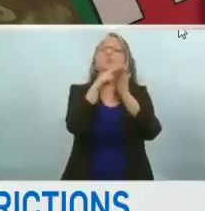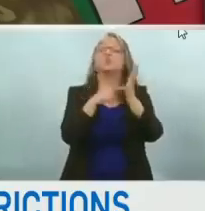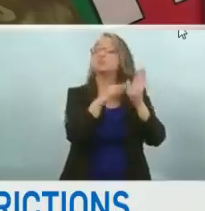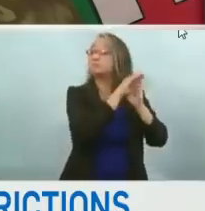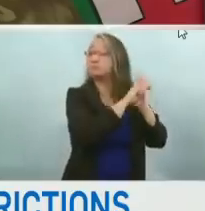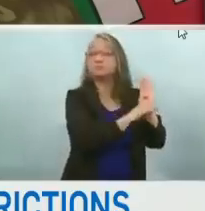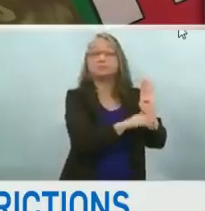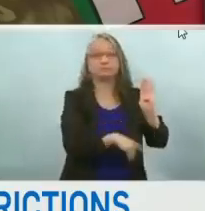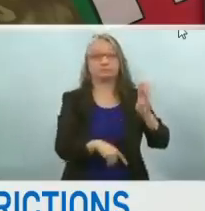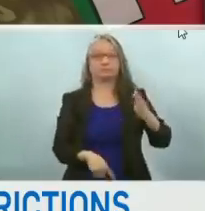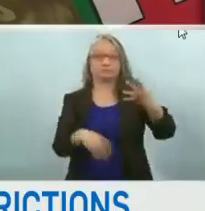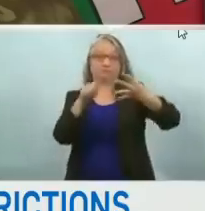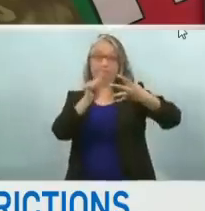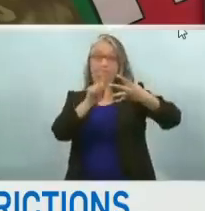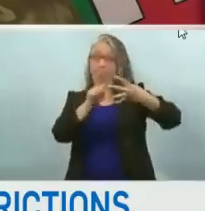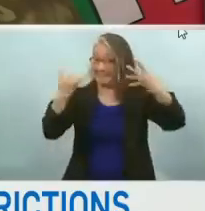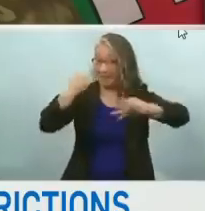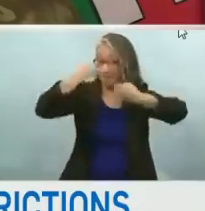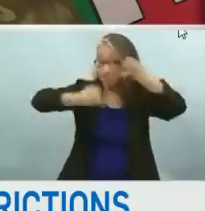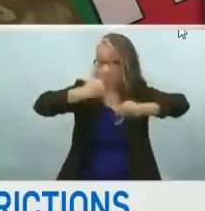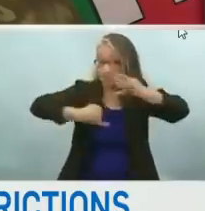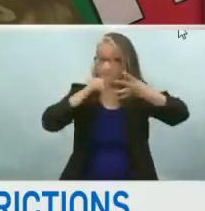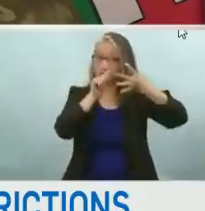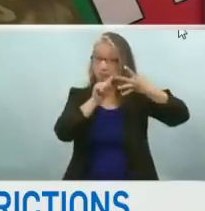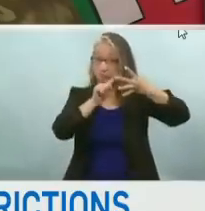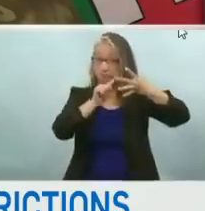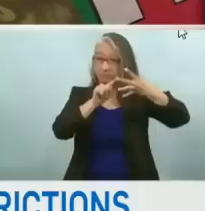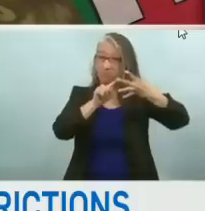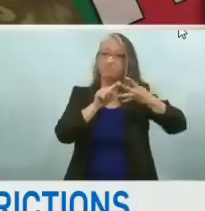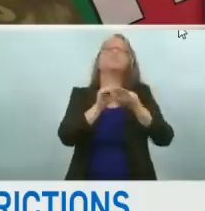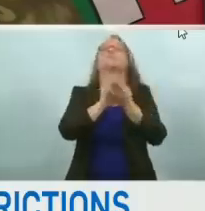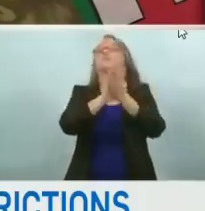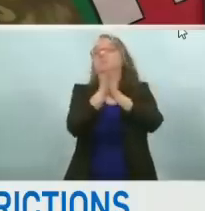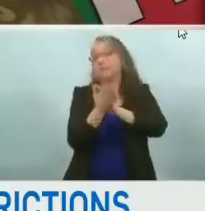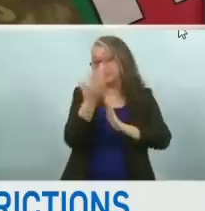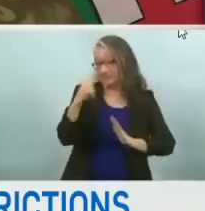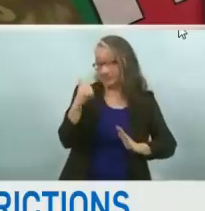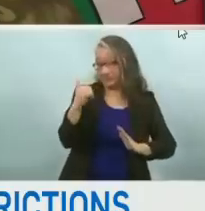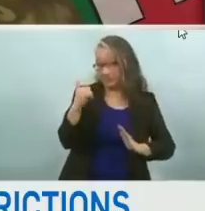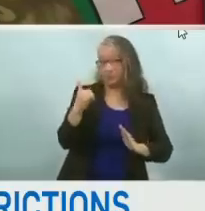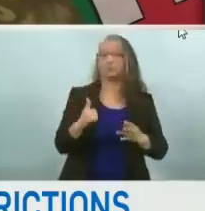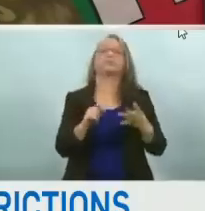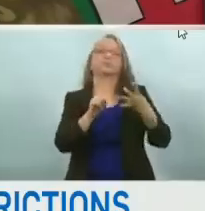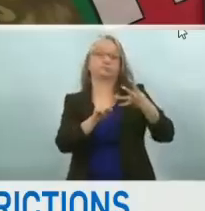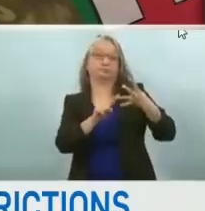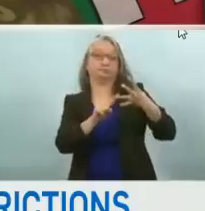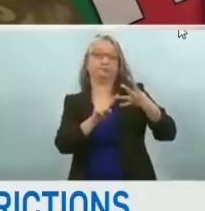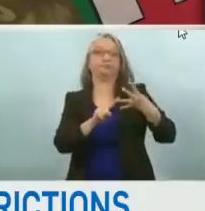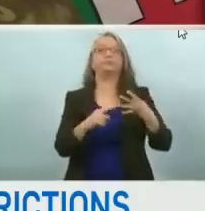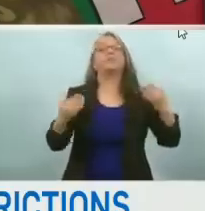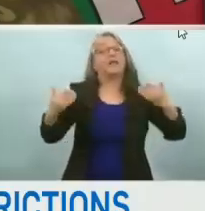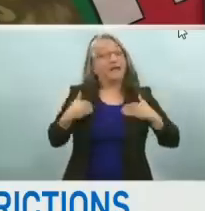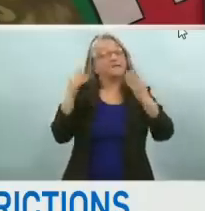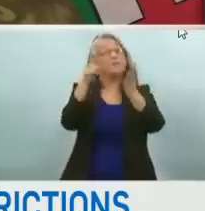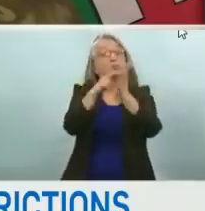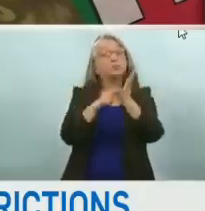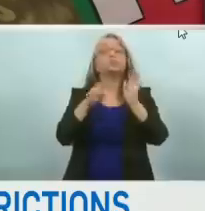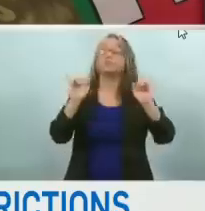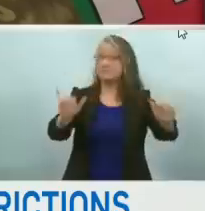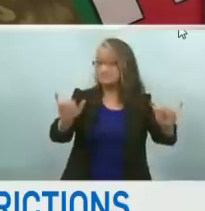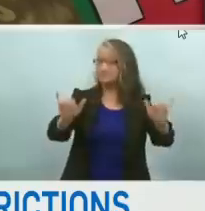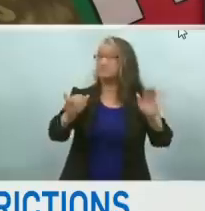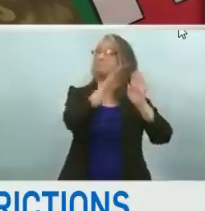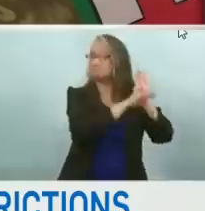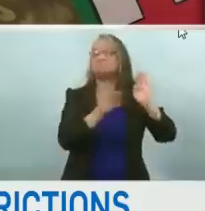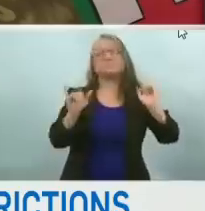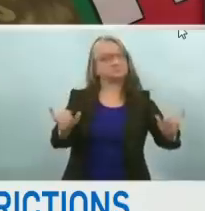one piece of our response. It always, our response, the success to our response always relied on Manitobans. We always